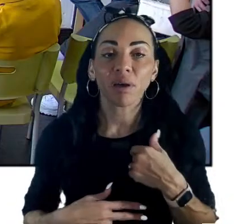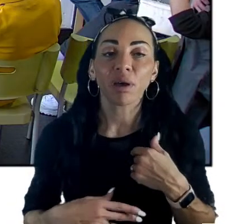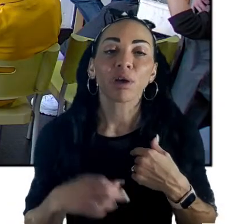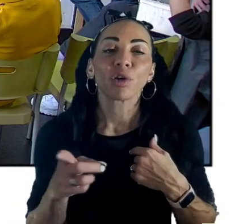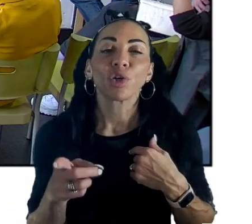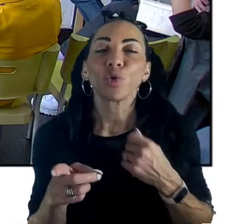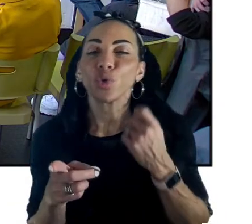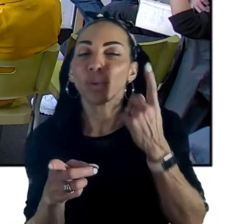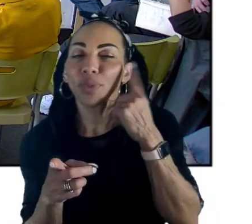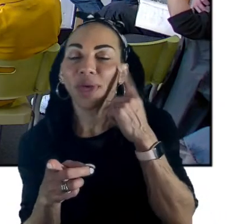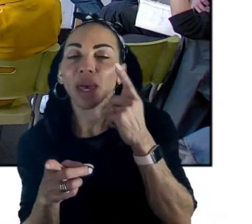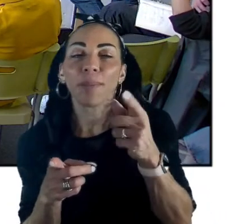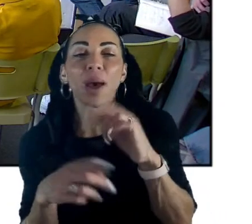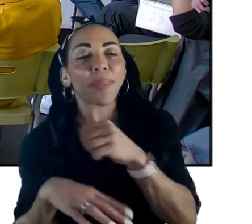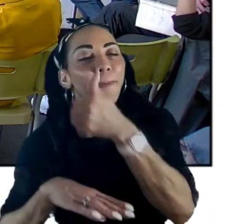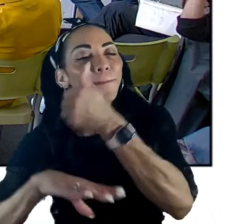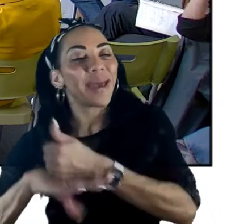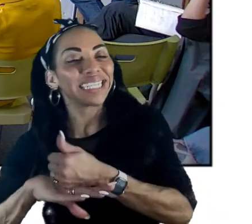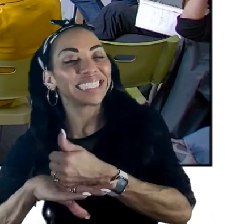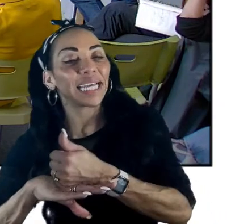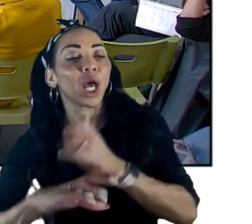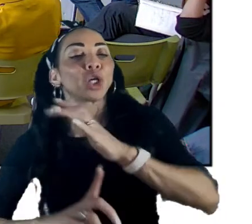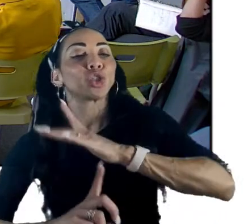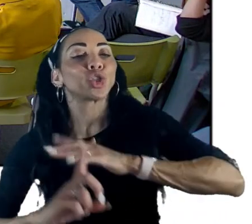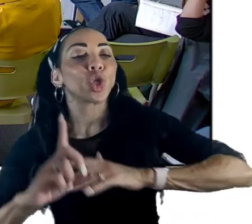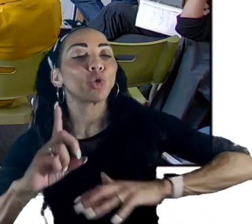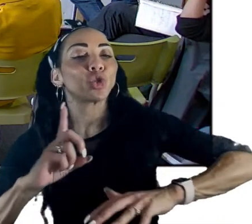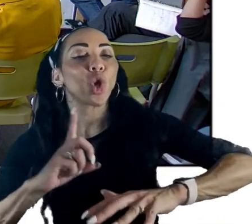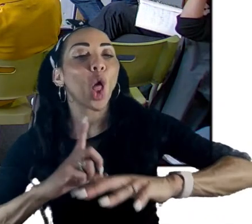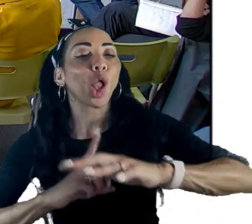basic sort of sociological, psychological needs.